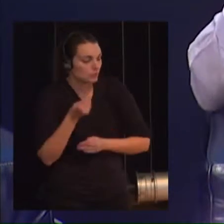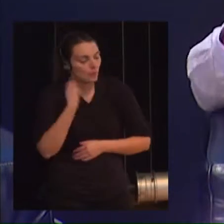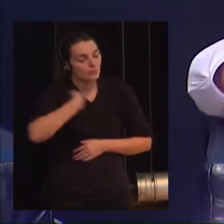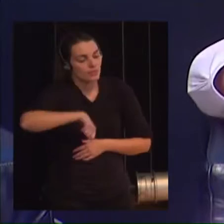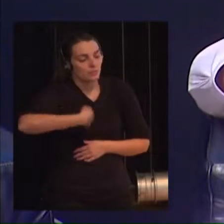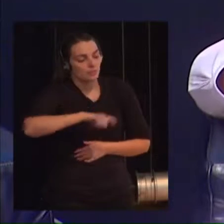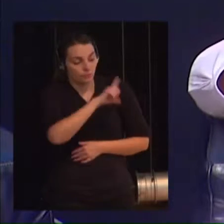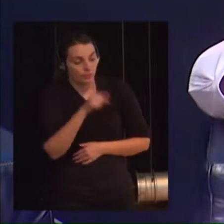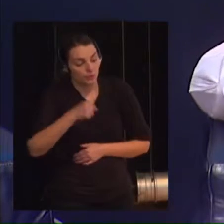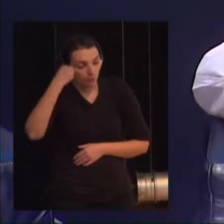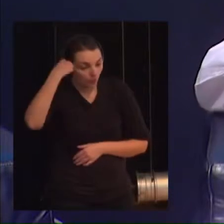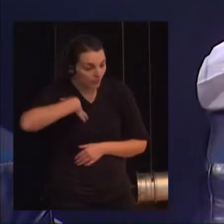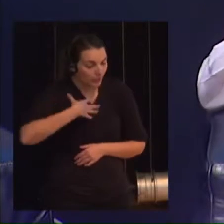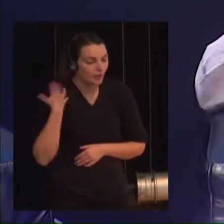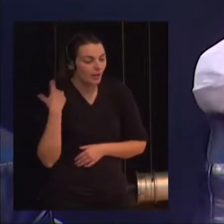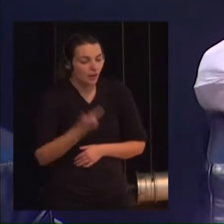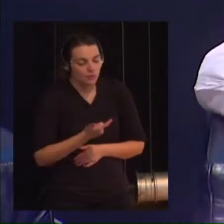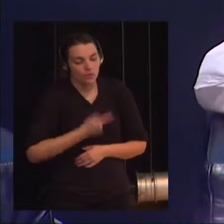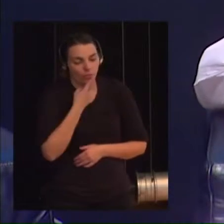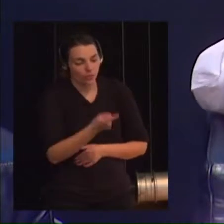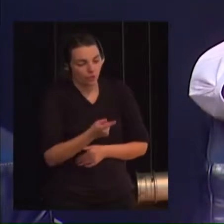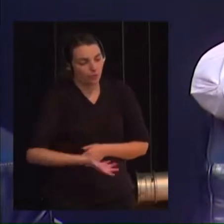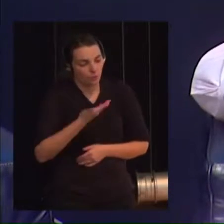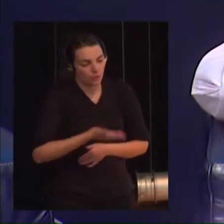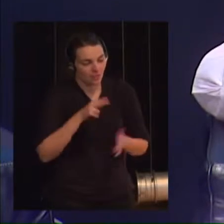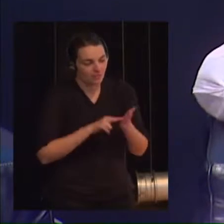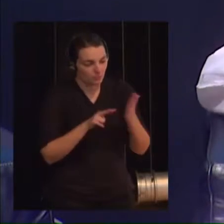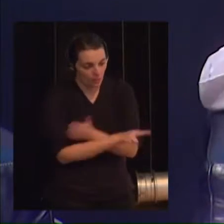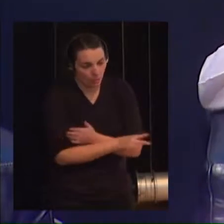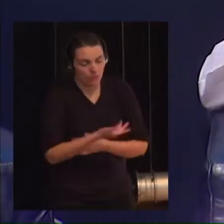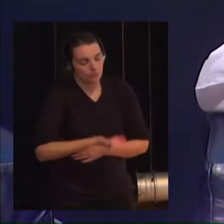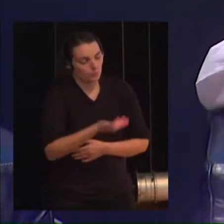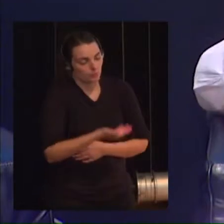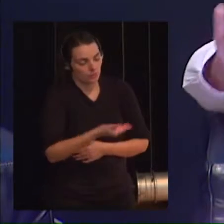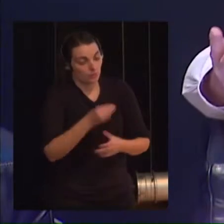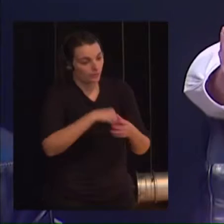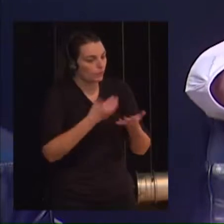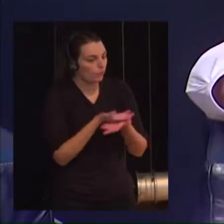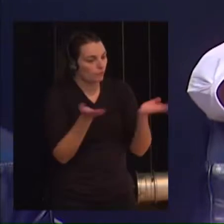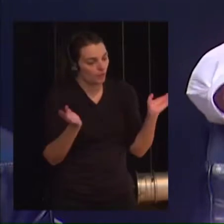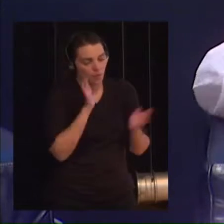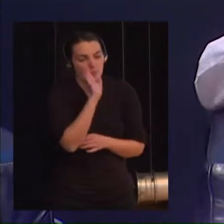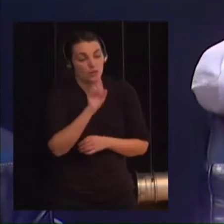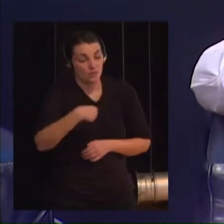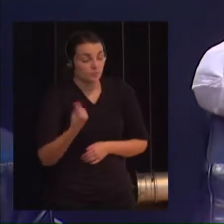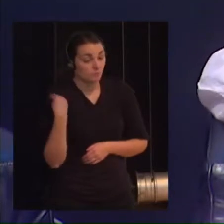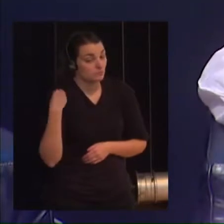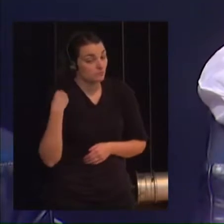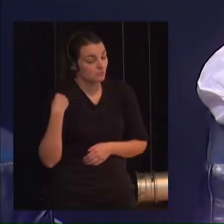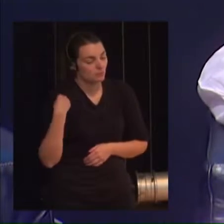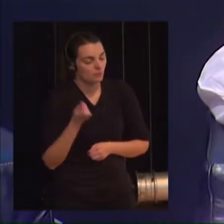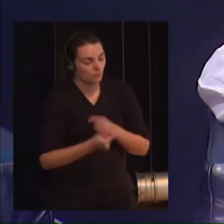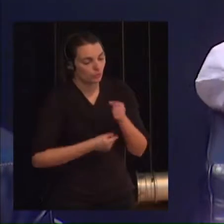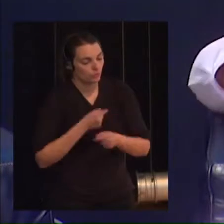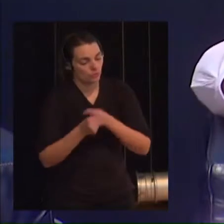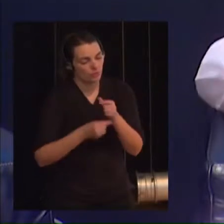accountability, transparency, because I think questions inevitably will arise about the choices that foundations make, the strategies on which they